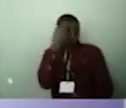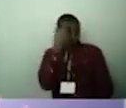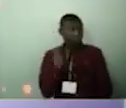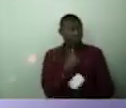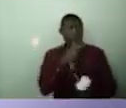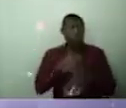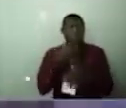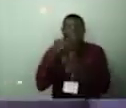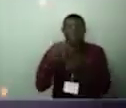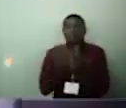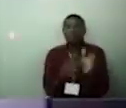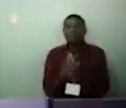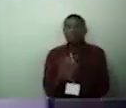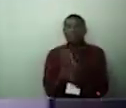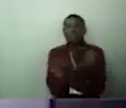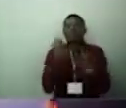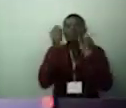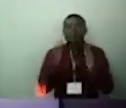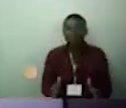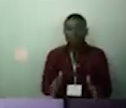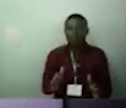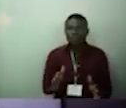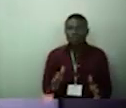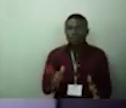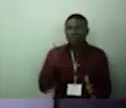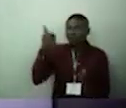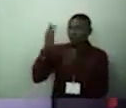called Jesus is that he will be the savior of his people.